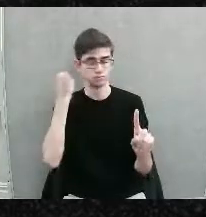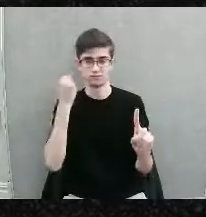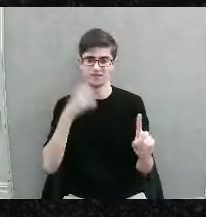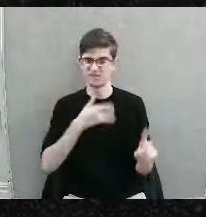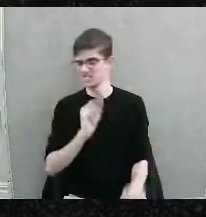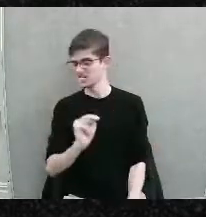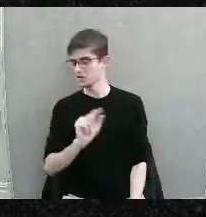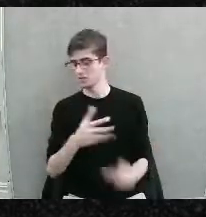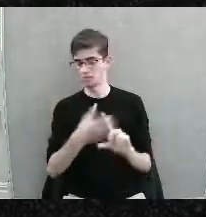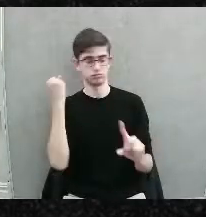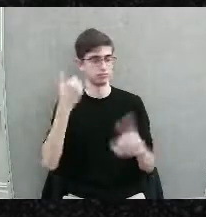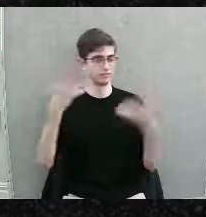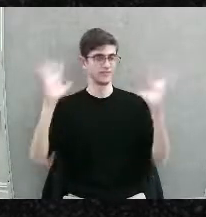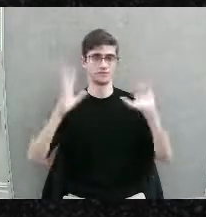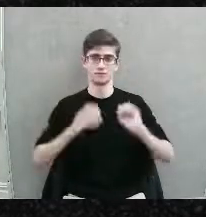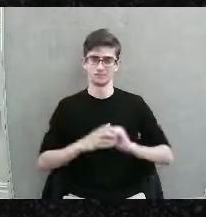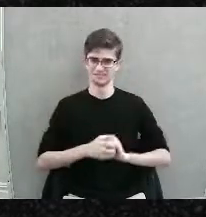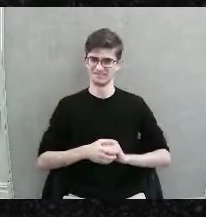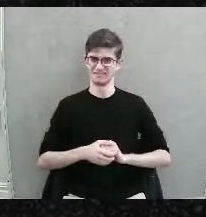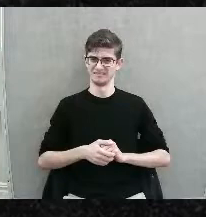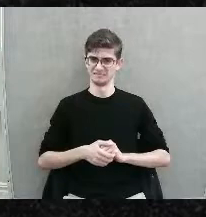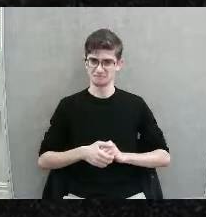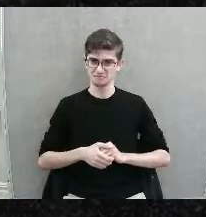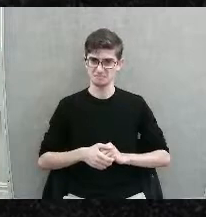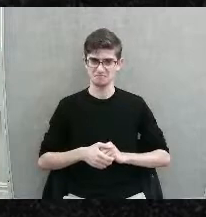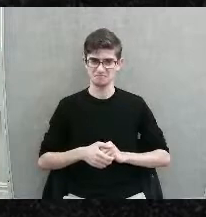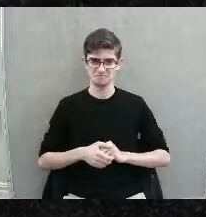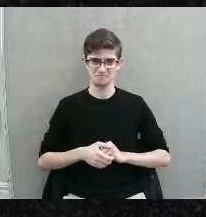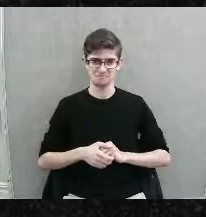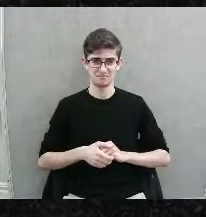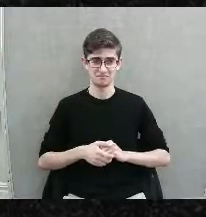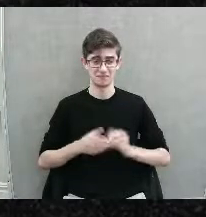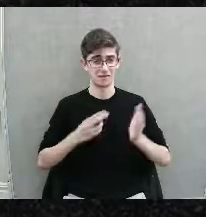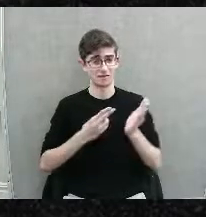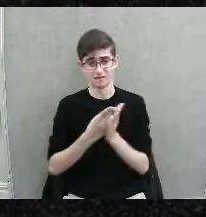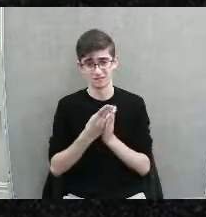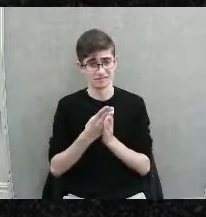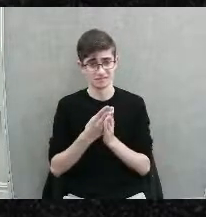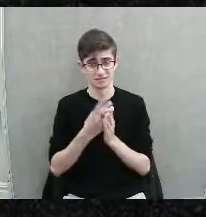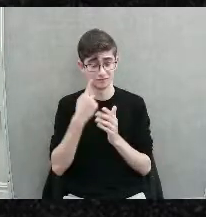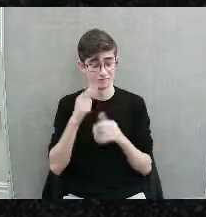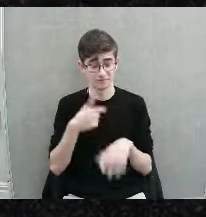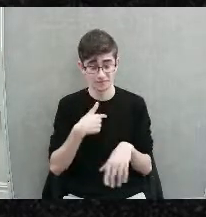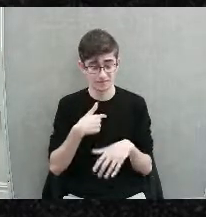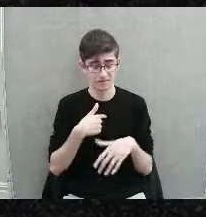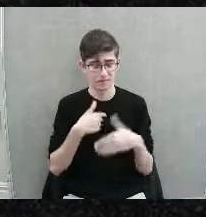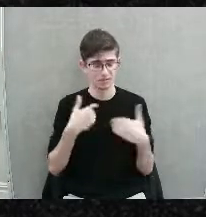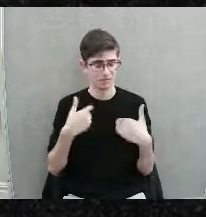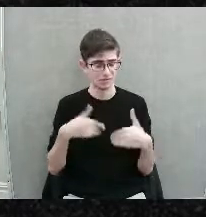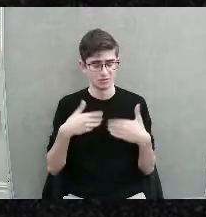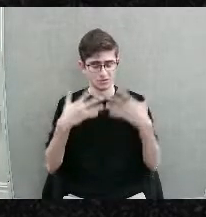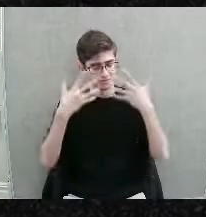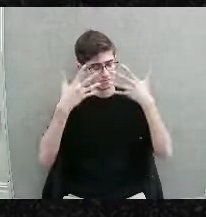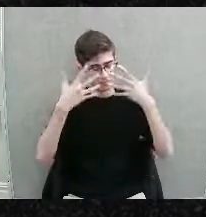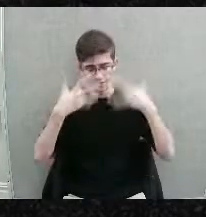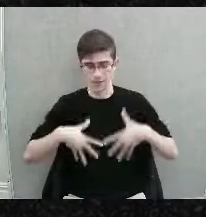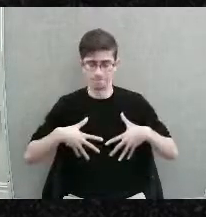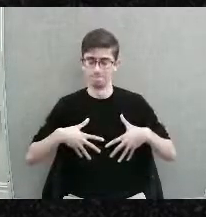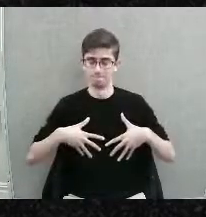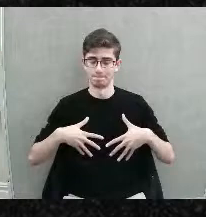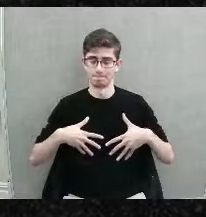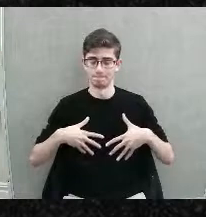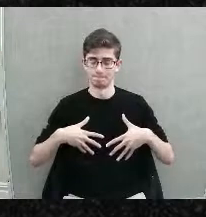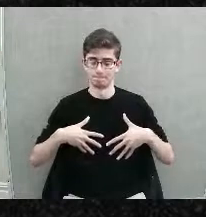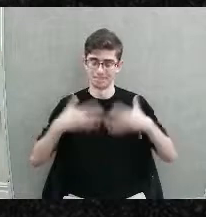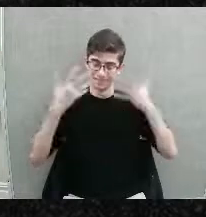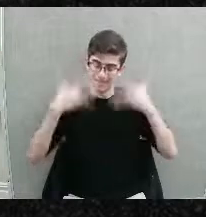I just auto-ethnographic note on this, it makes me feel so sad. And I long so much for the possibilities